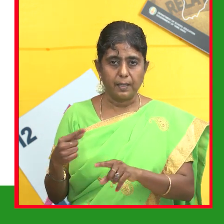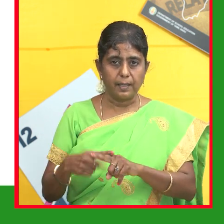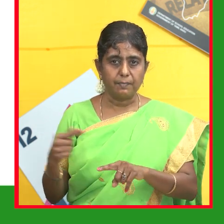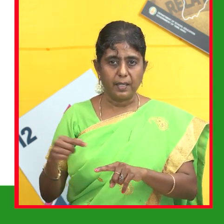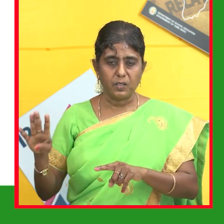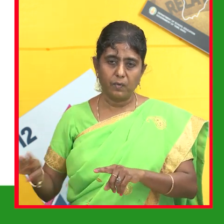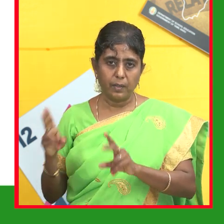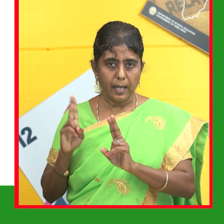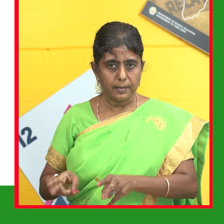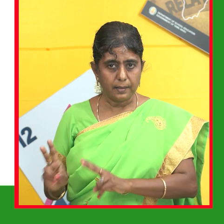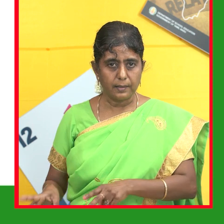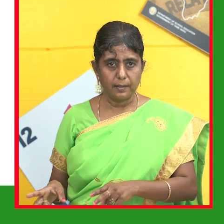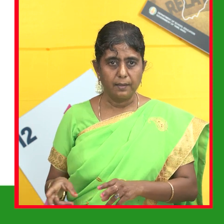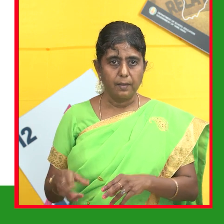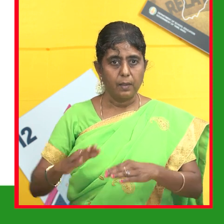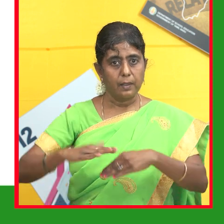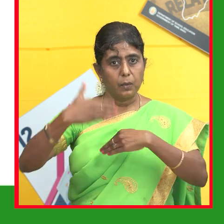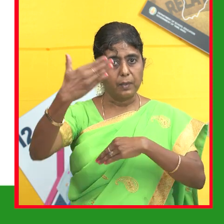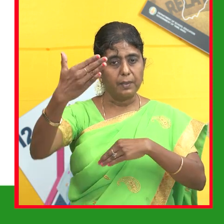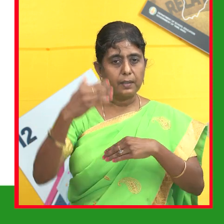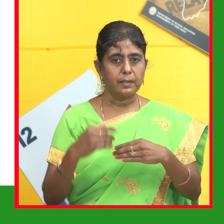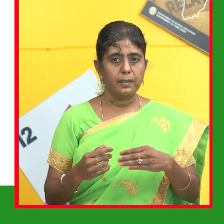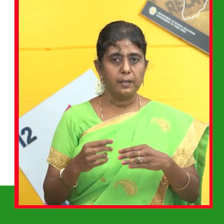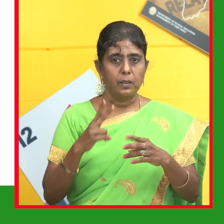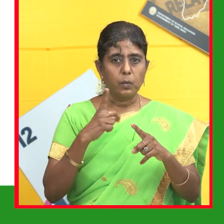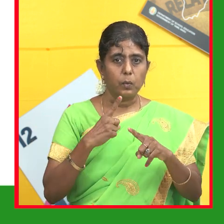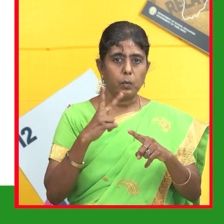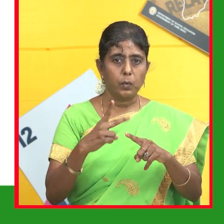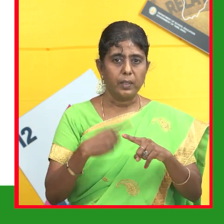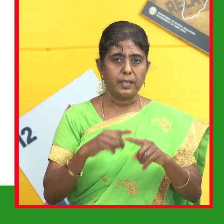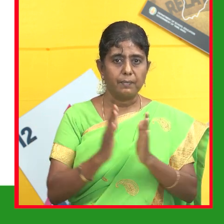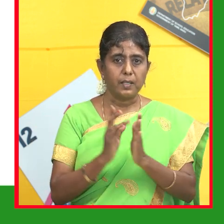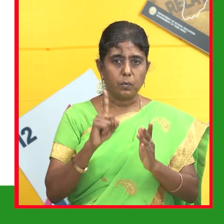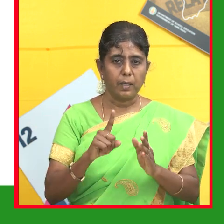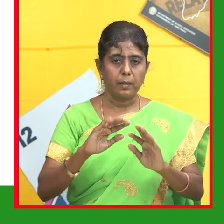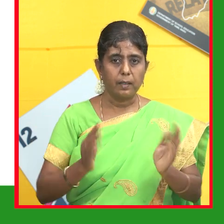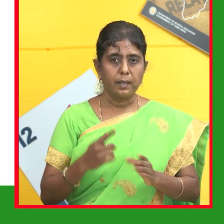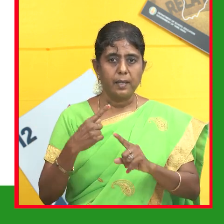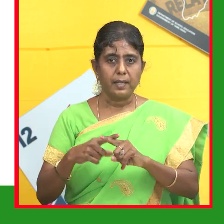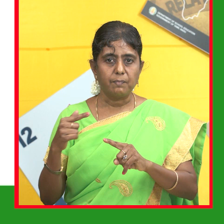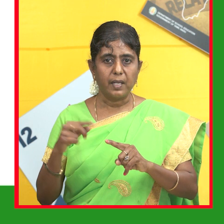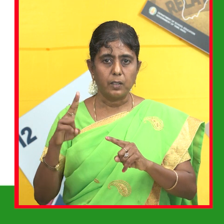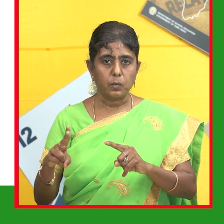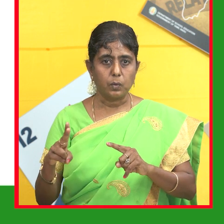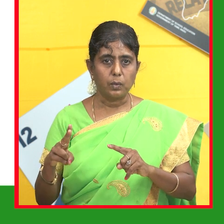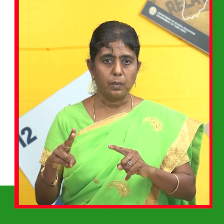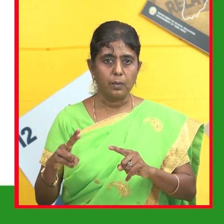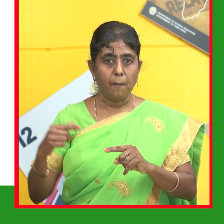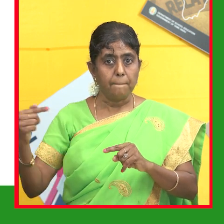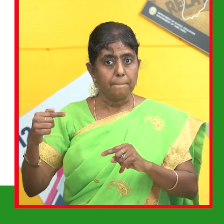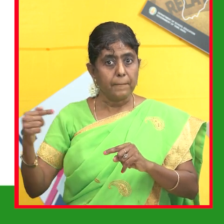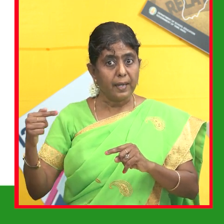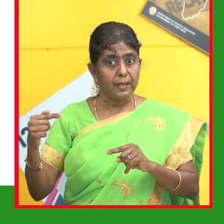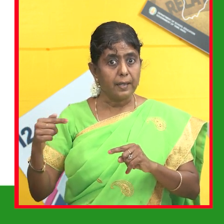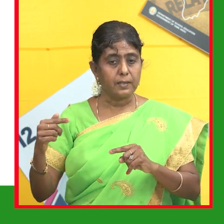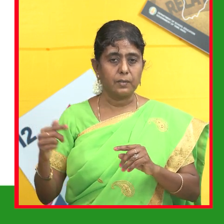4, that you have to write as it is. But in the numerator you see that 2x plus 1 x minus 2 minus into, because minus